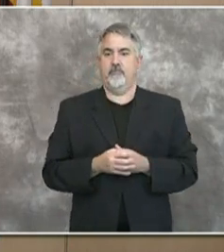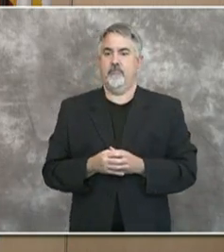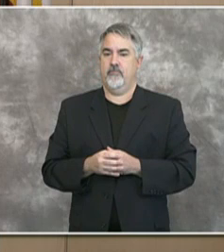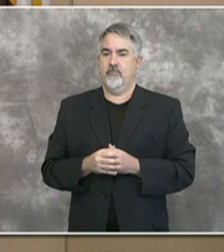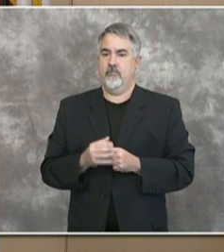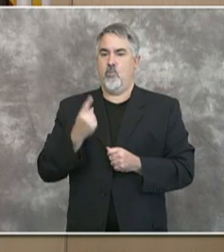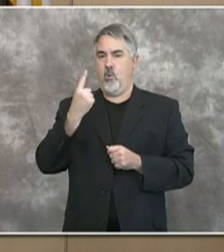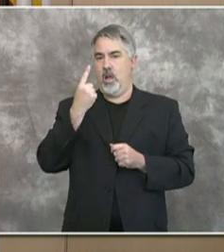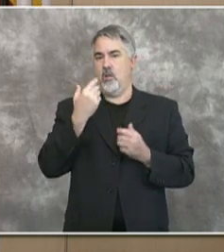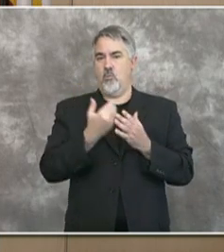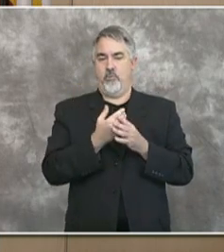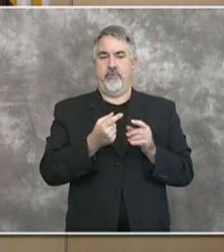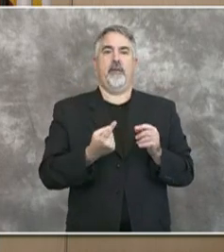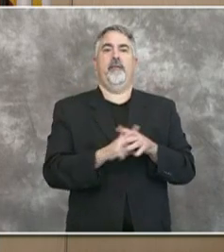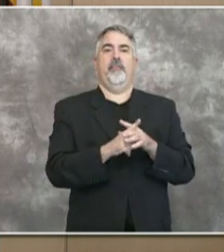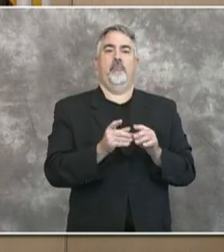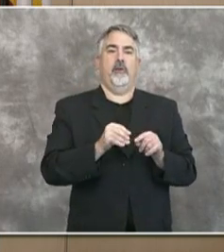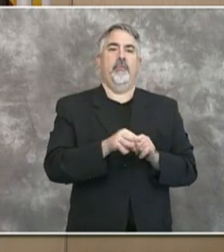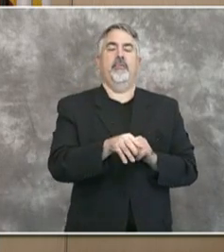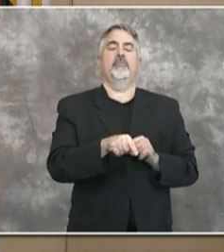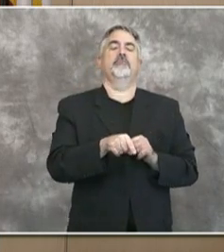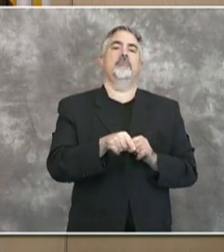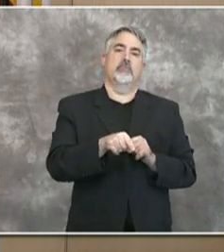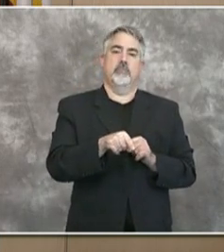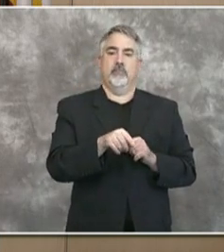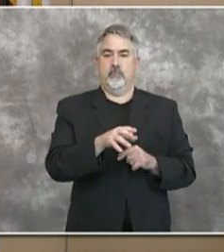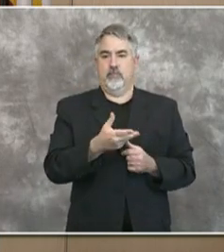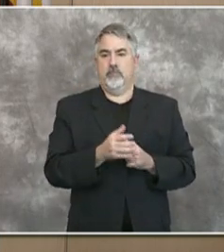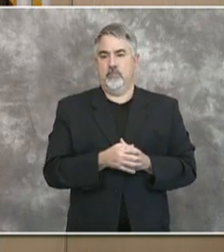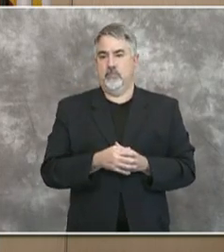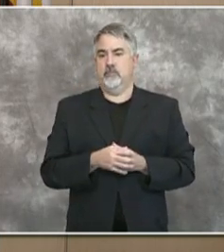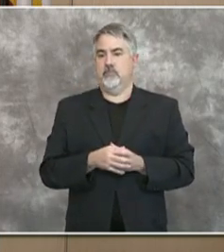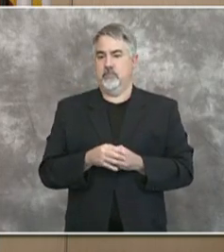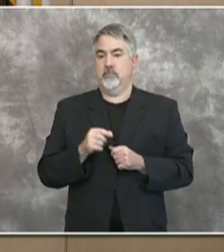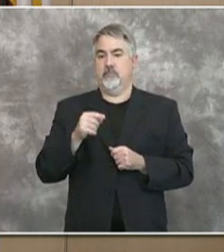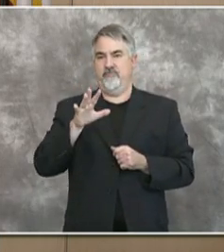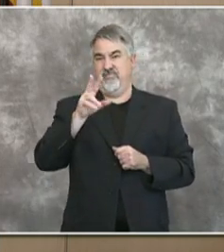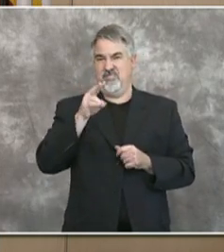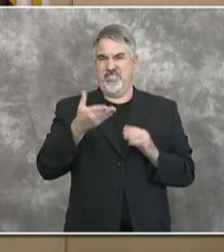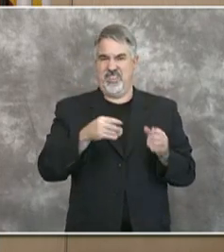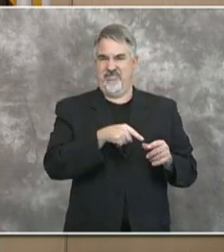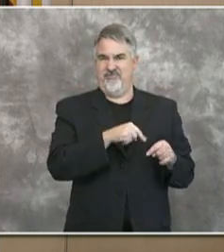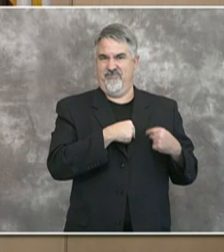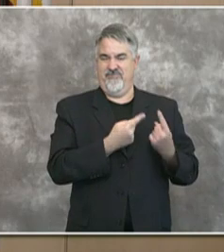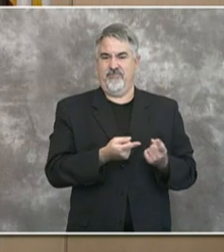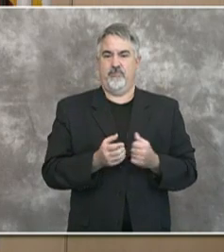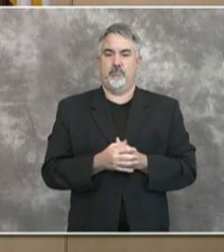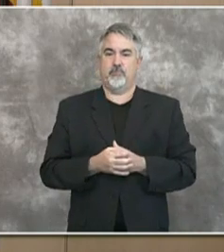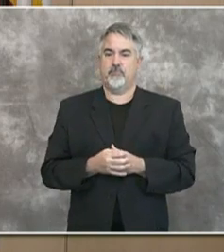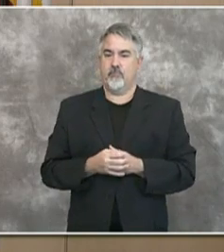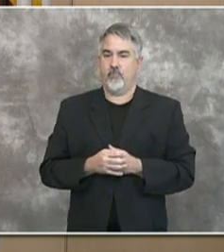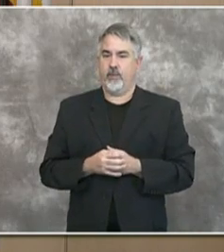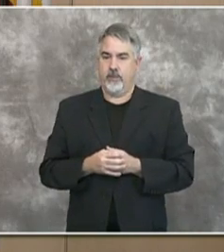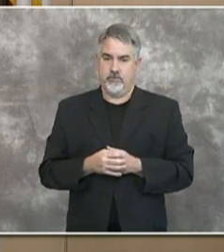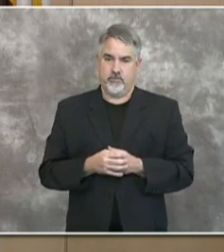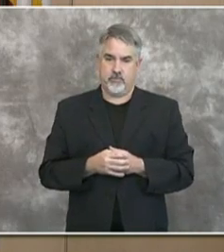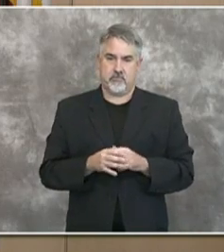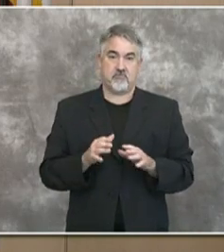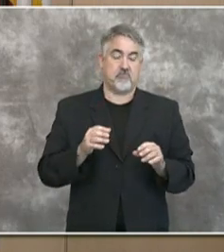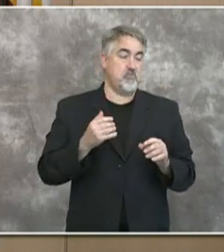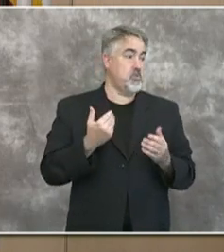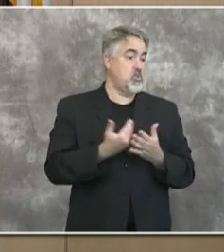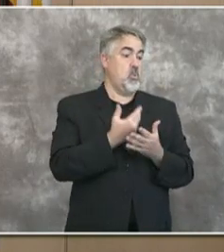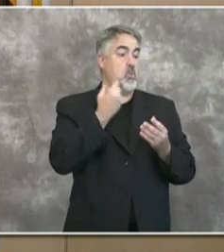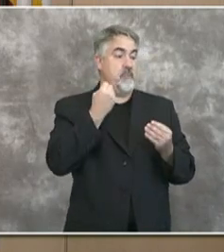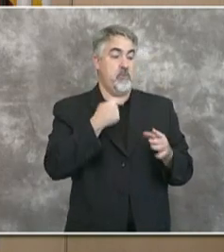52 deaths. We also have 13 active outbreaks in community setting locations with no new outbreaks reported,